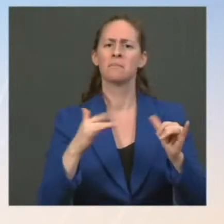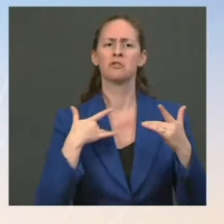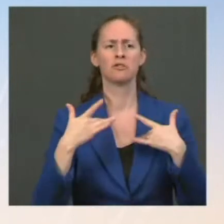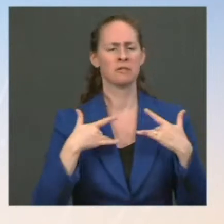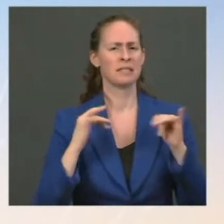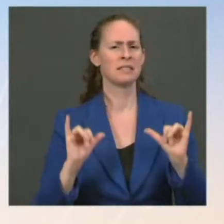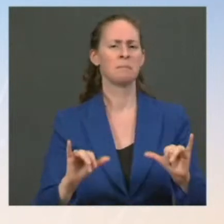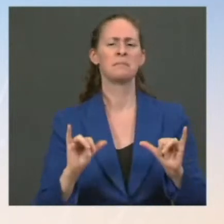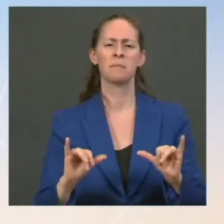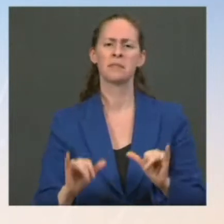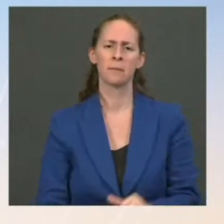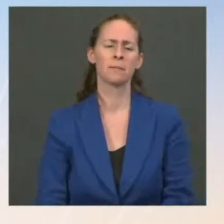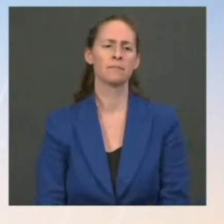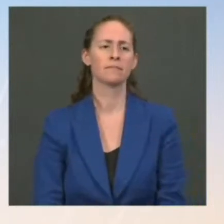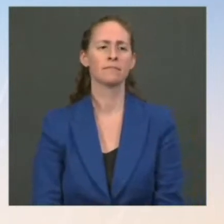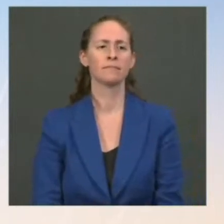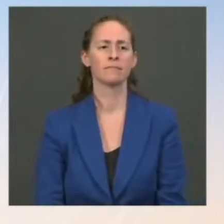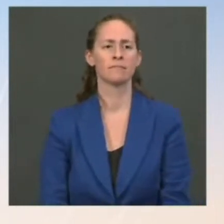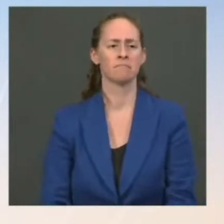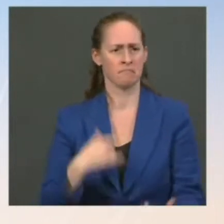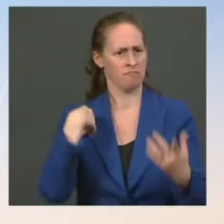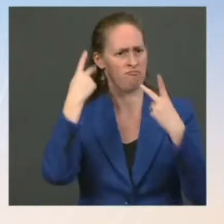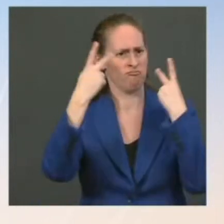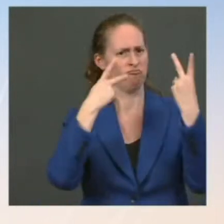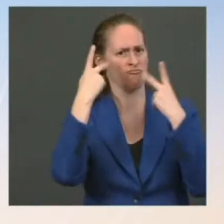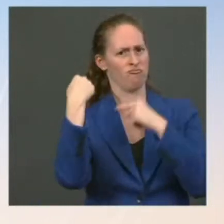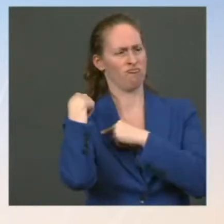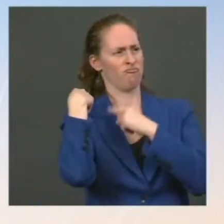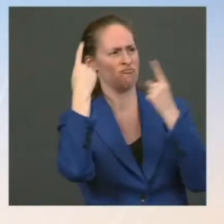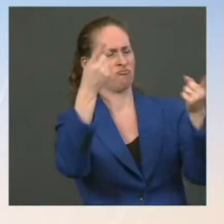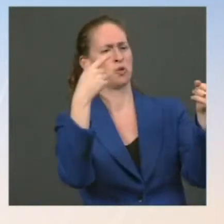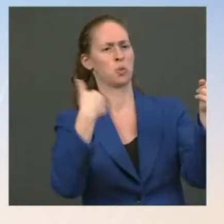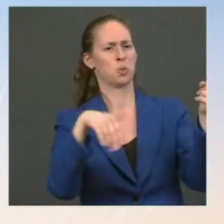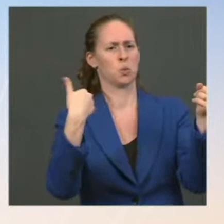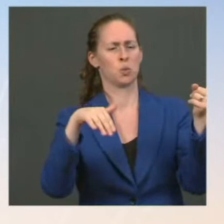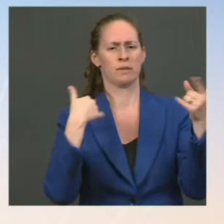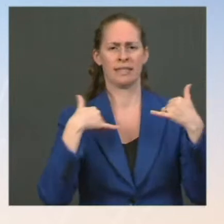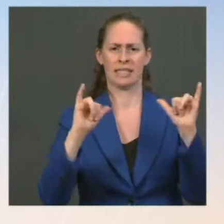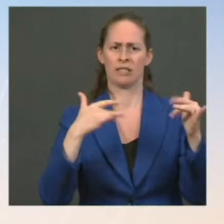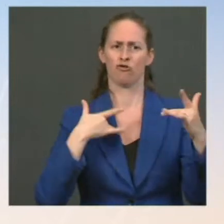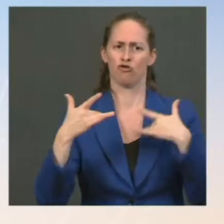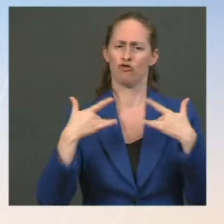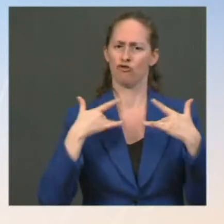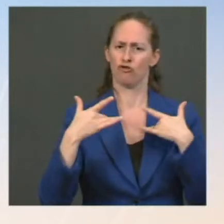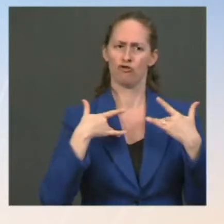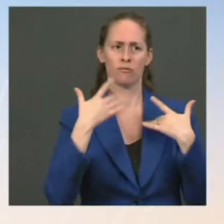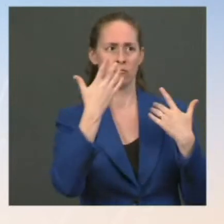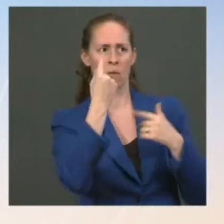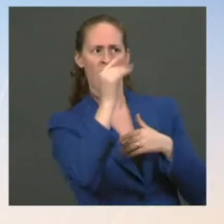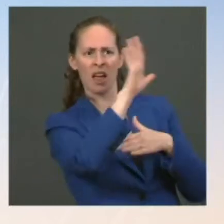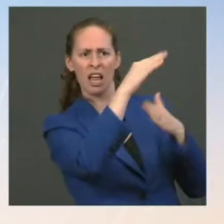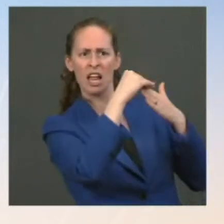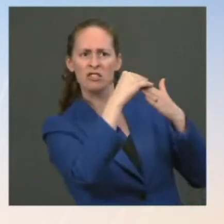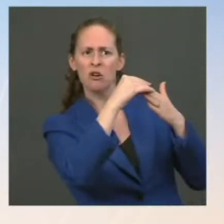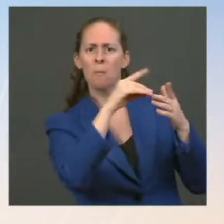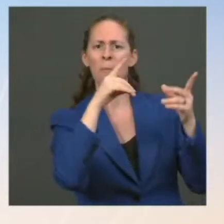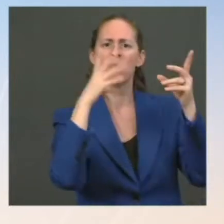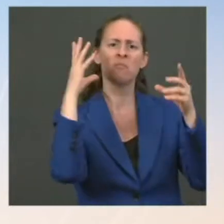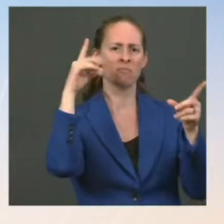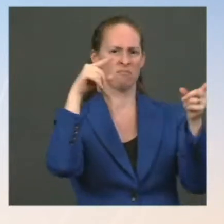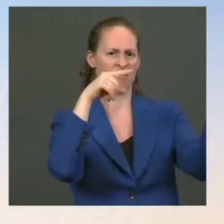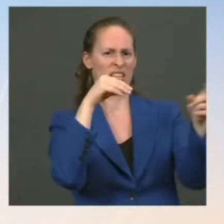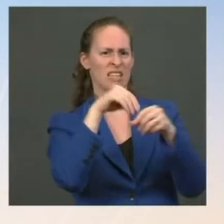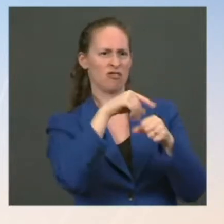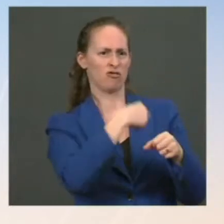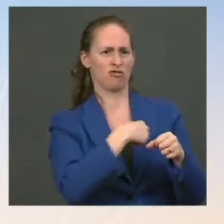the practices we've seen from the government and leaders within China as it relates to economic action. I'm trying